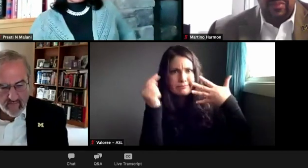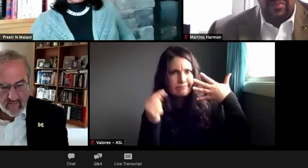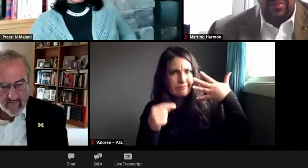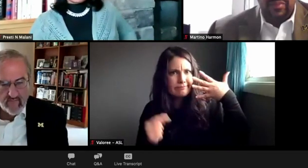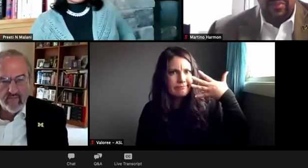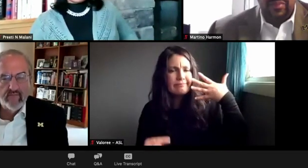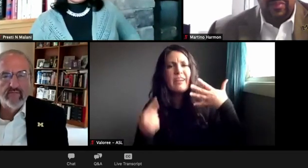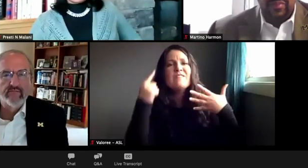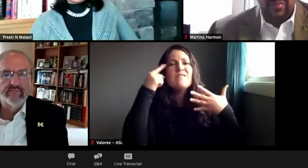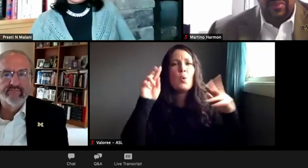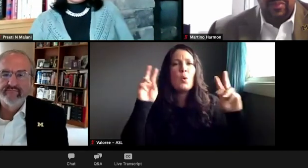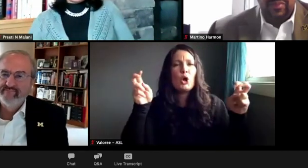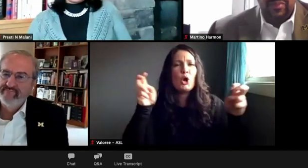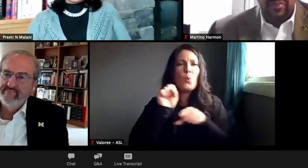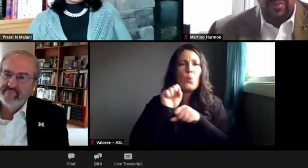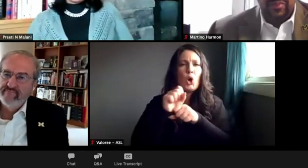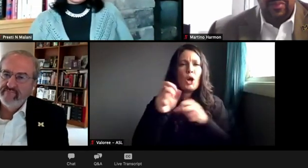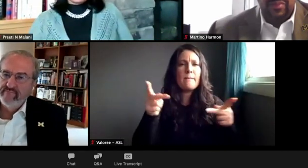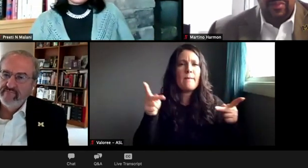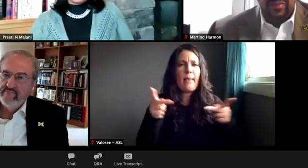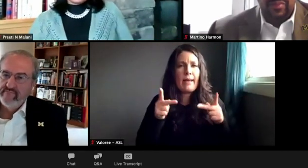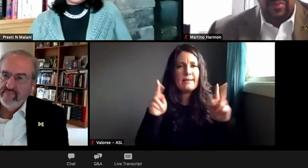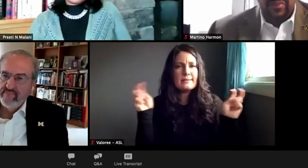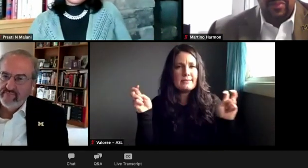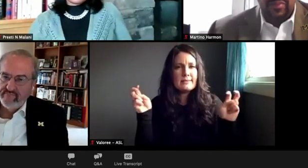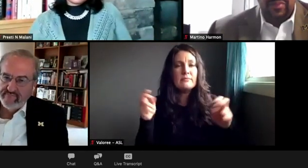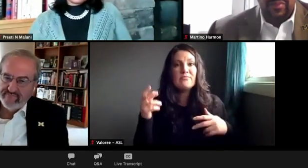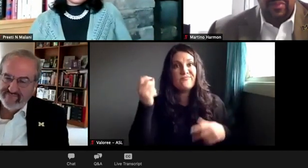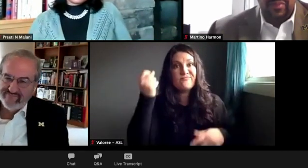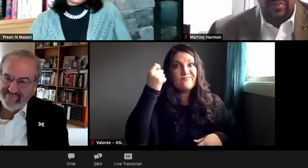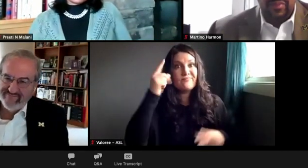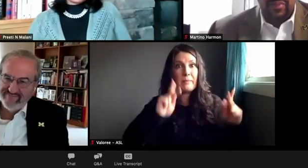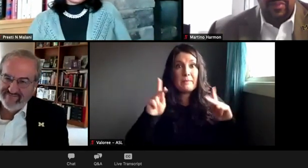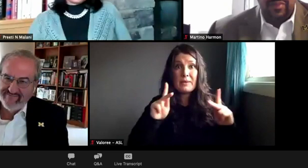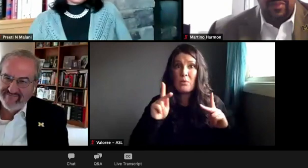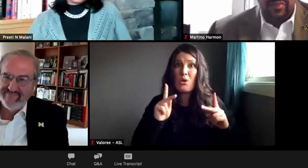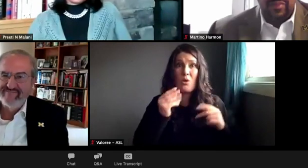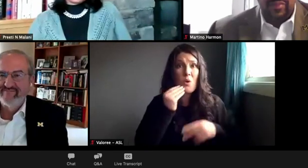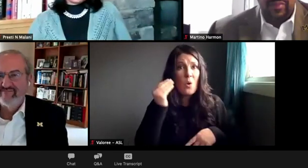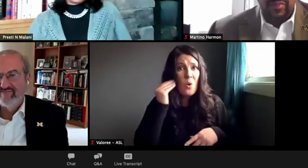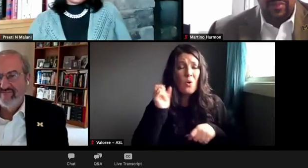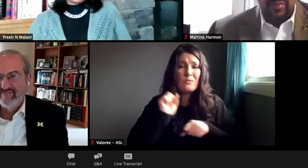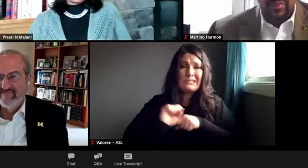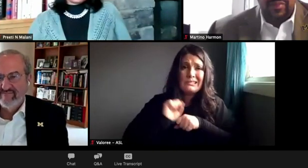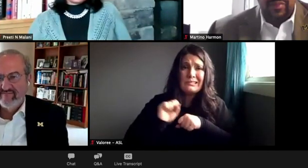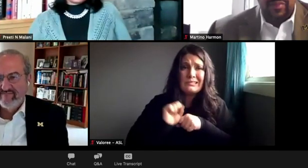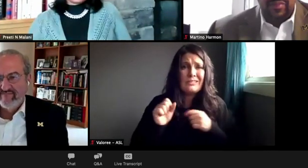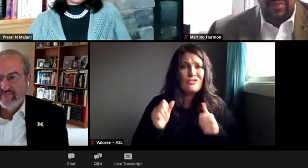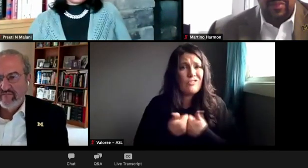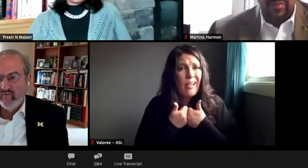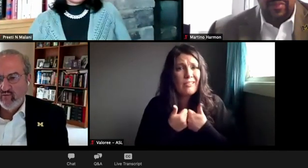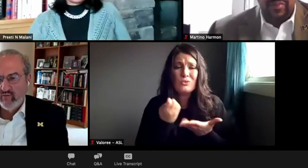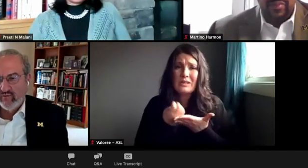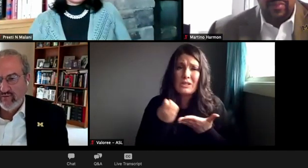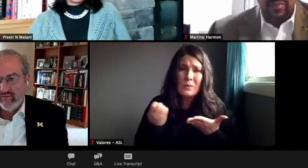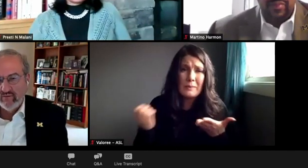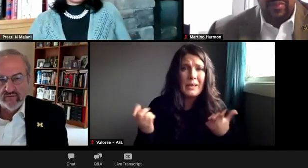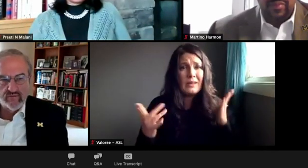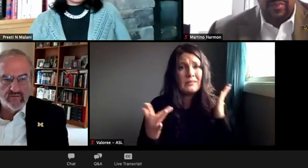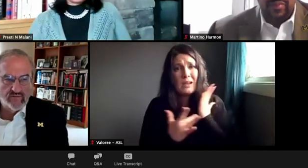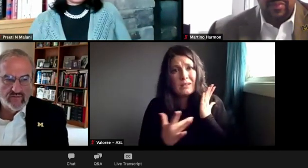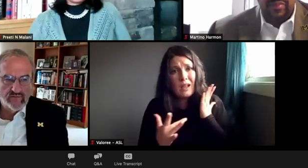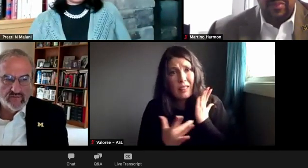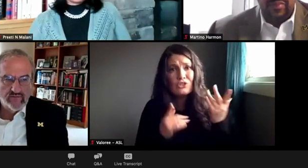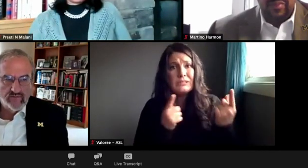have been working at home, challenged with the variety of issues and questions around equipment and technology, and